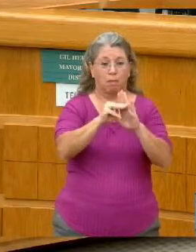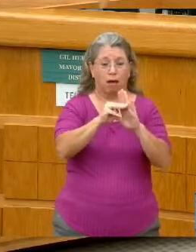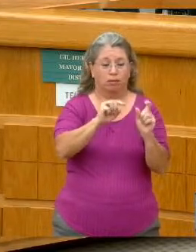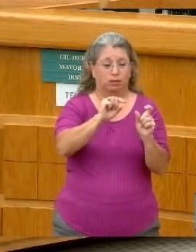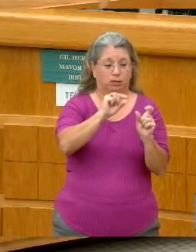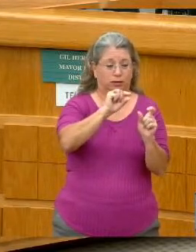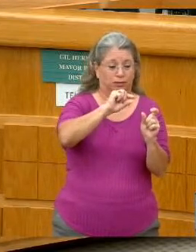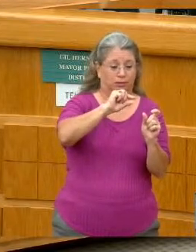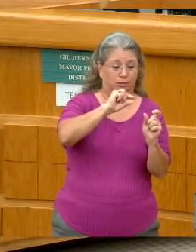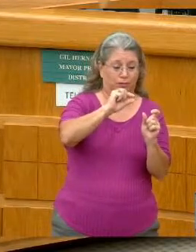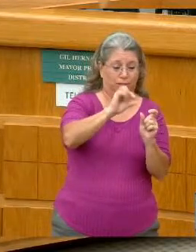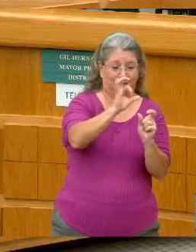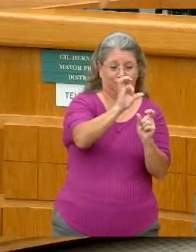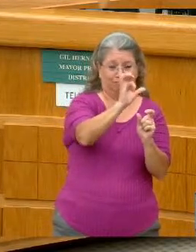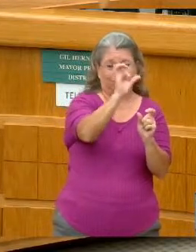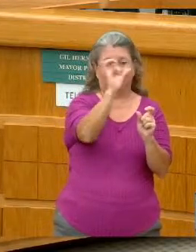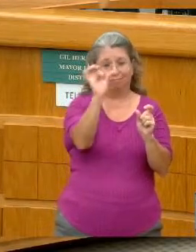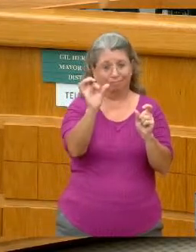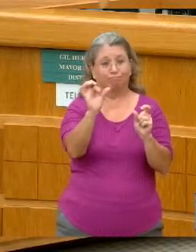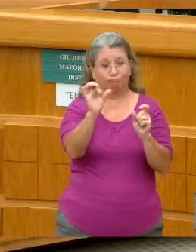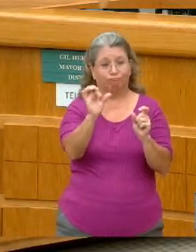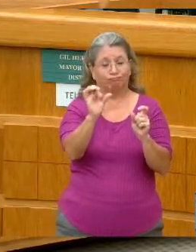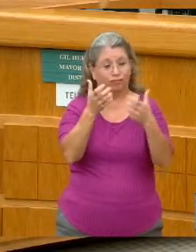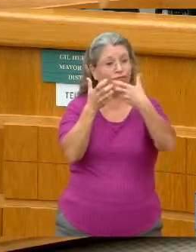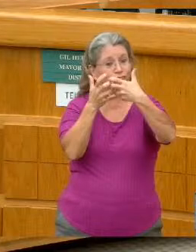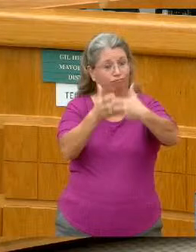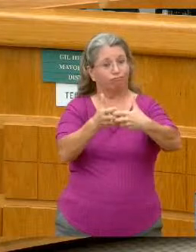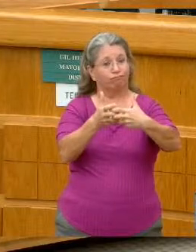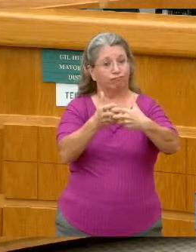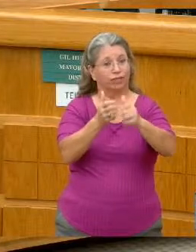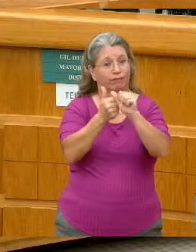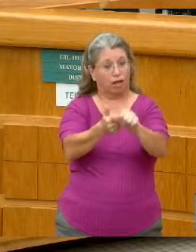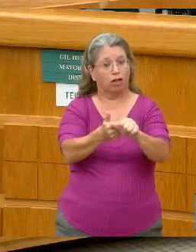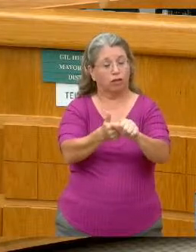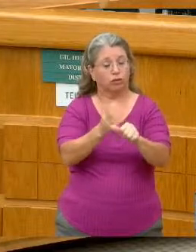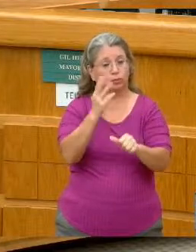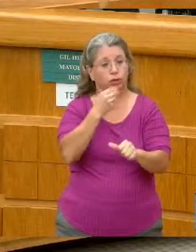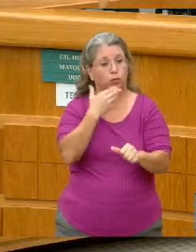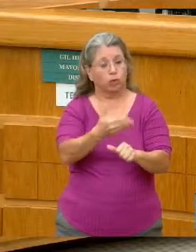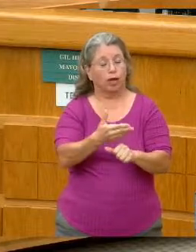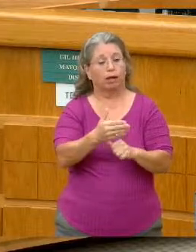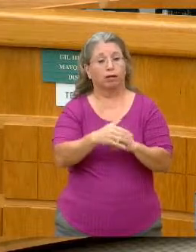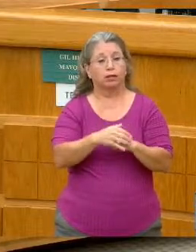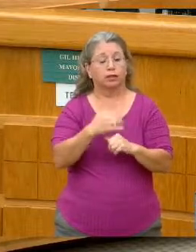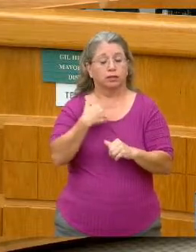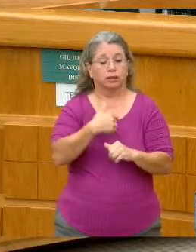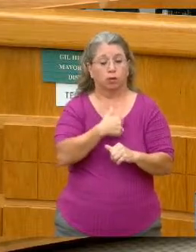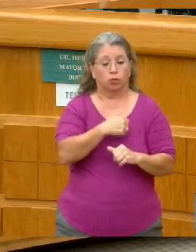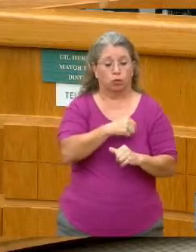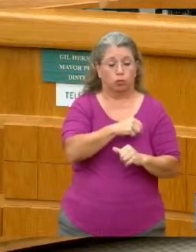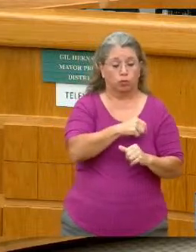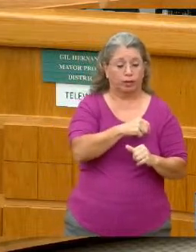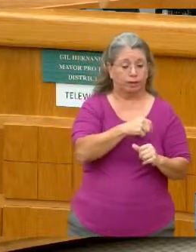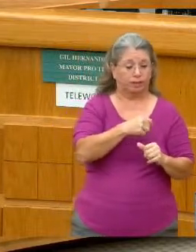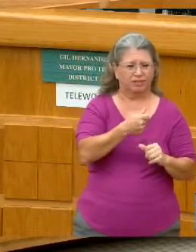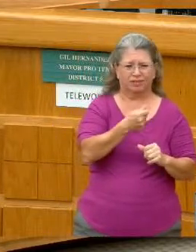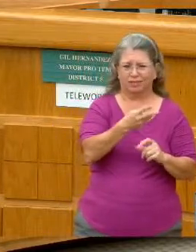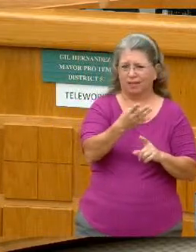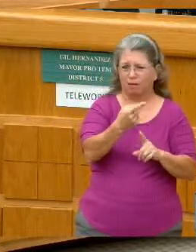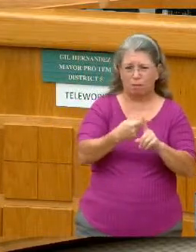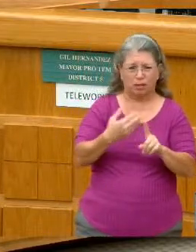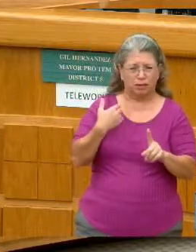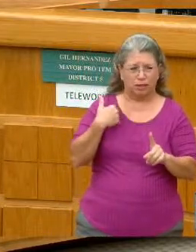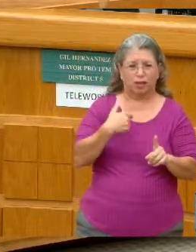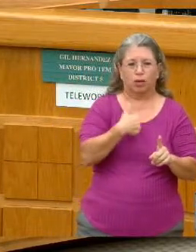a month. So the settings that we put into the model a month ago, and it's simulating the pandemic as it occurs through time here